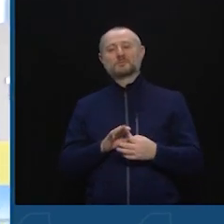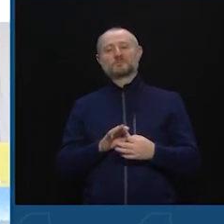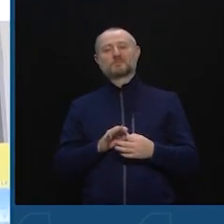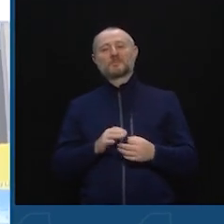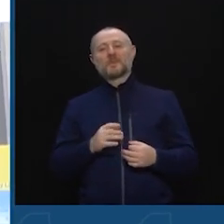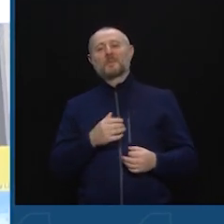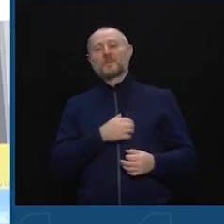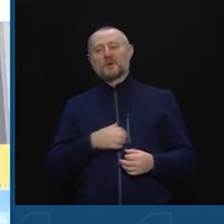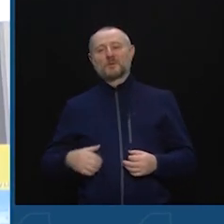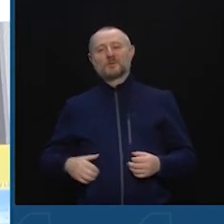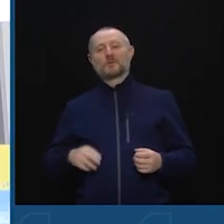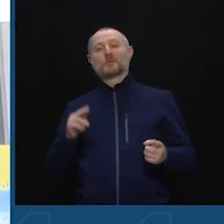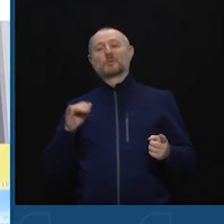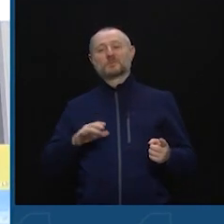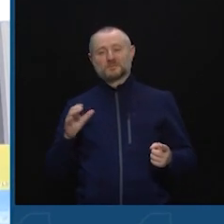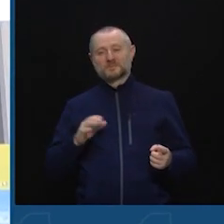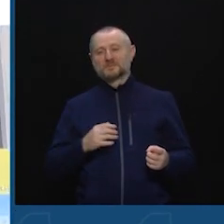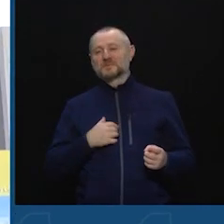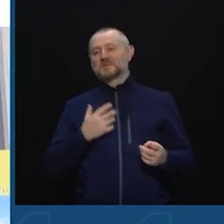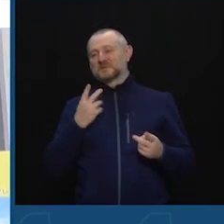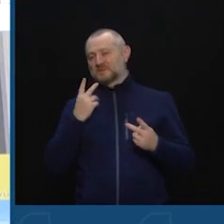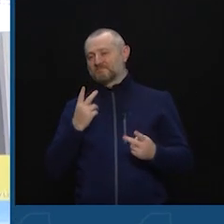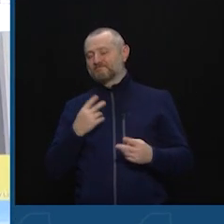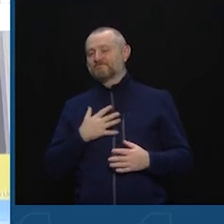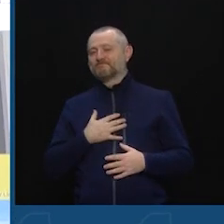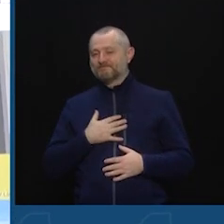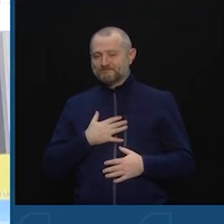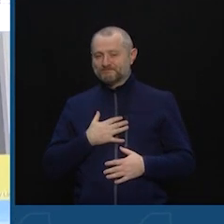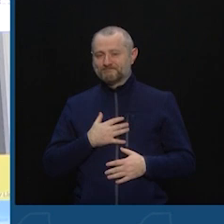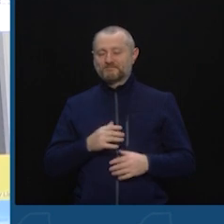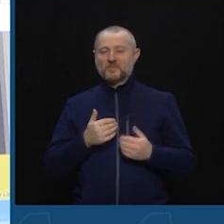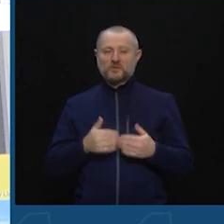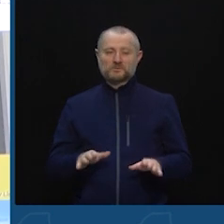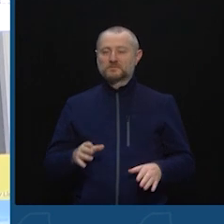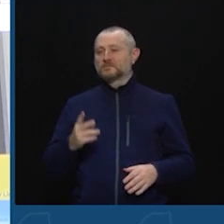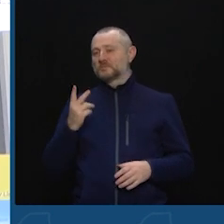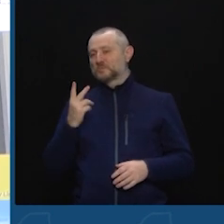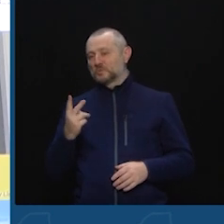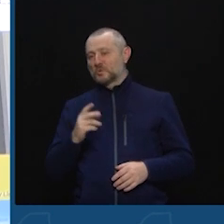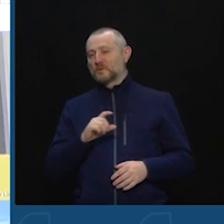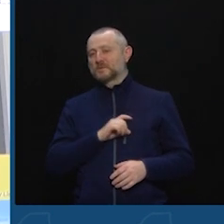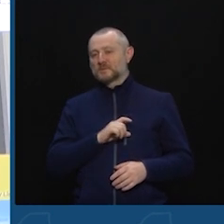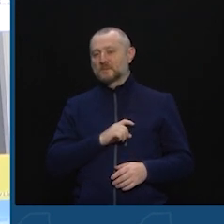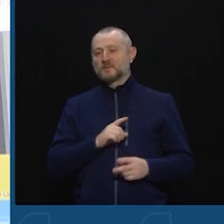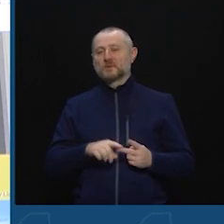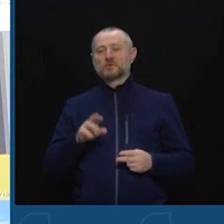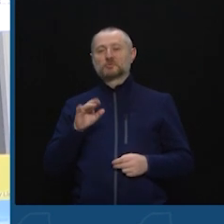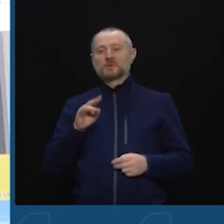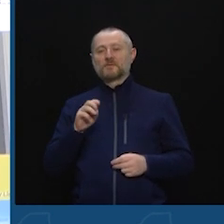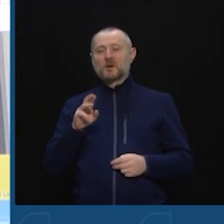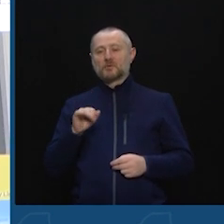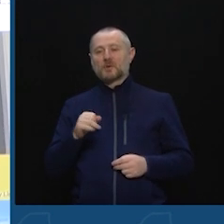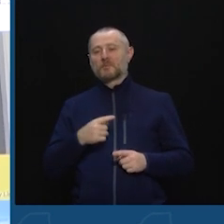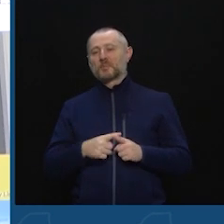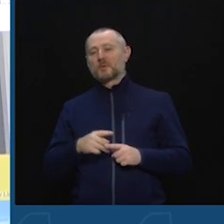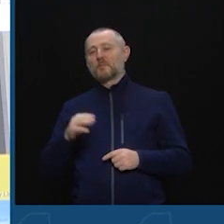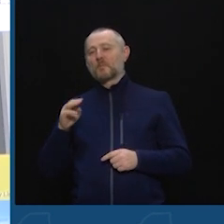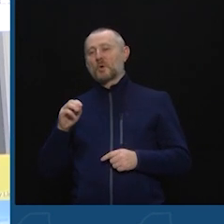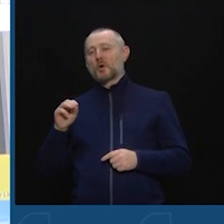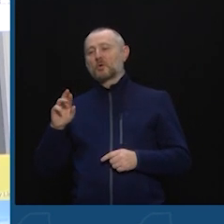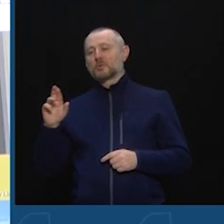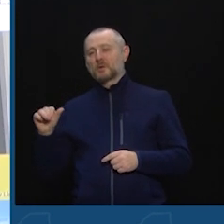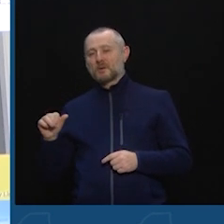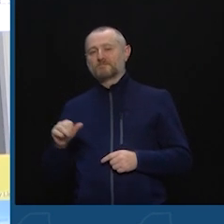grieving the loss of officers Rivera and Mora. And it deeply,